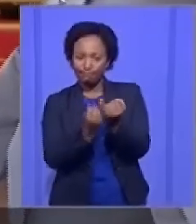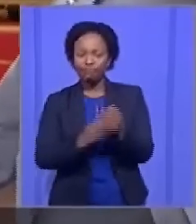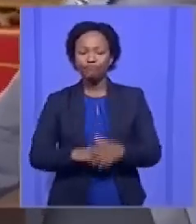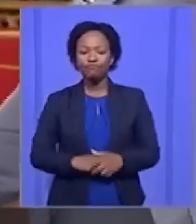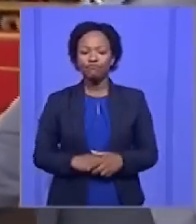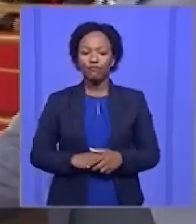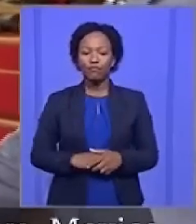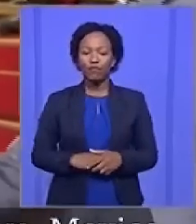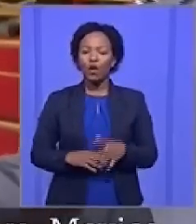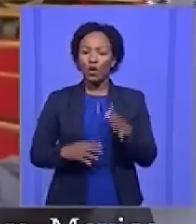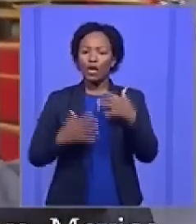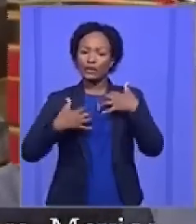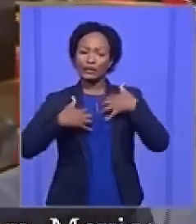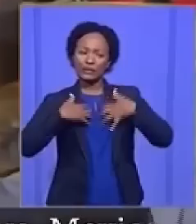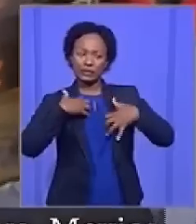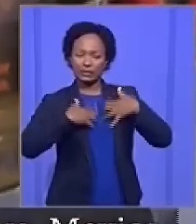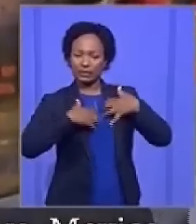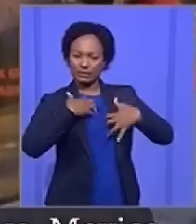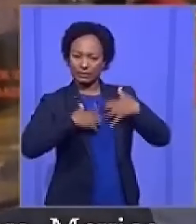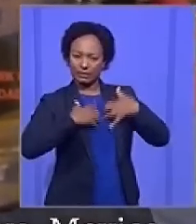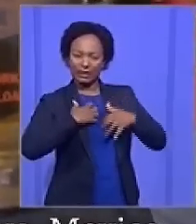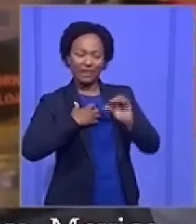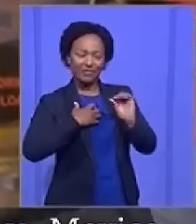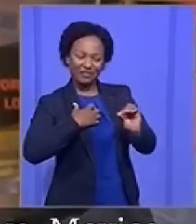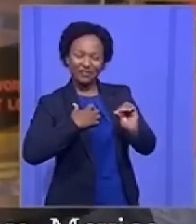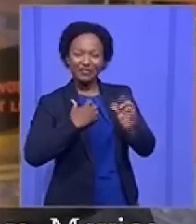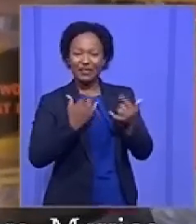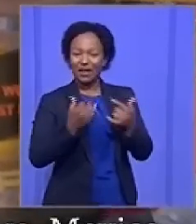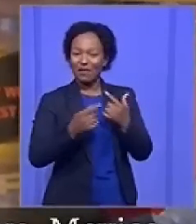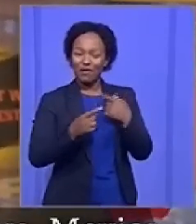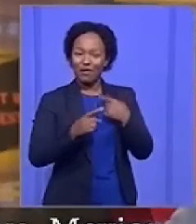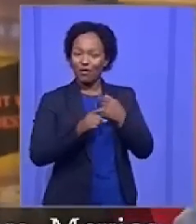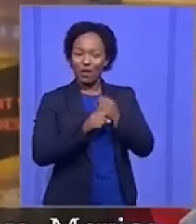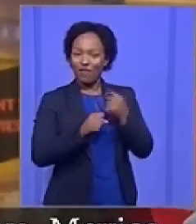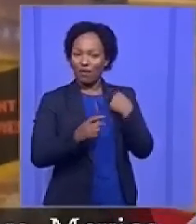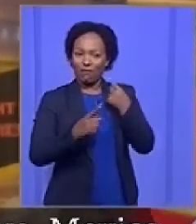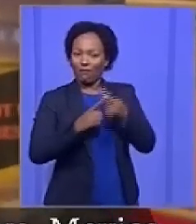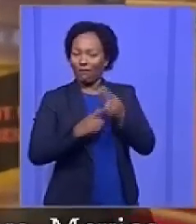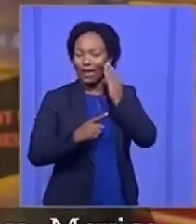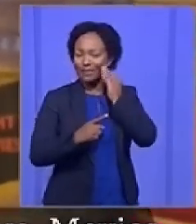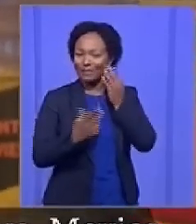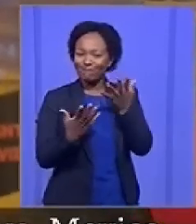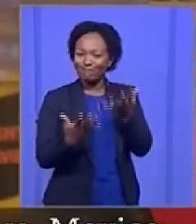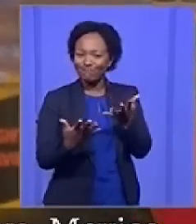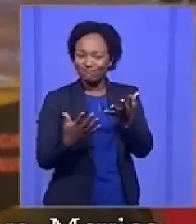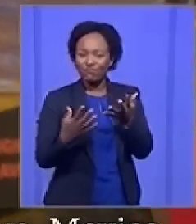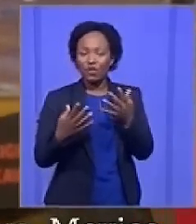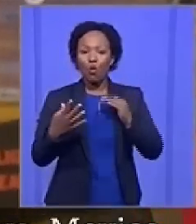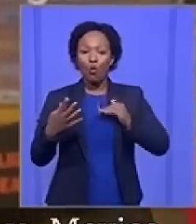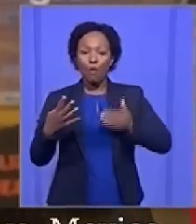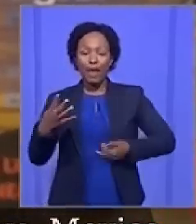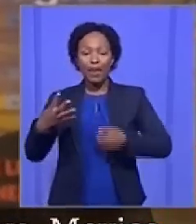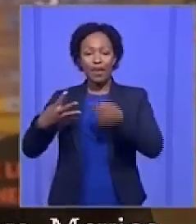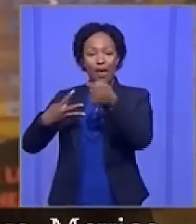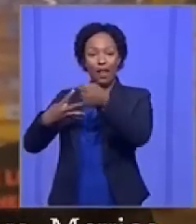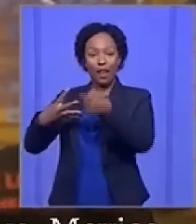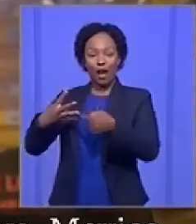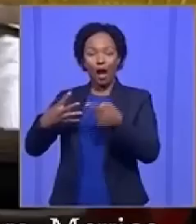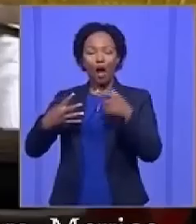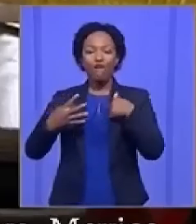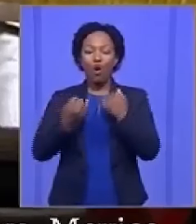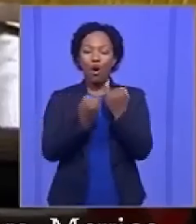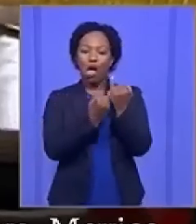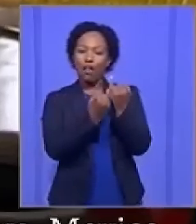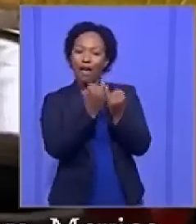to experience something that we have never experienced before, to see 4 female boxers fighting for the